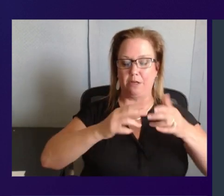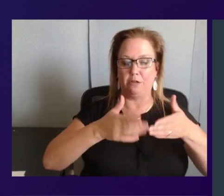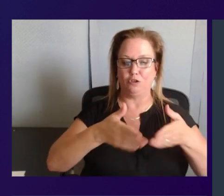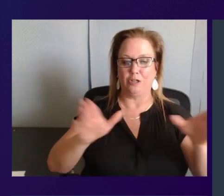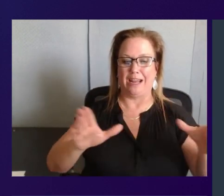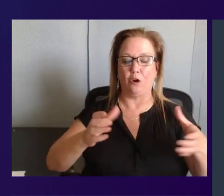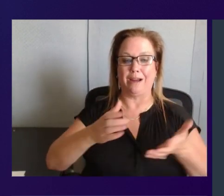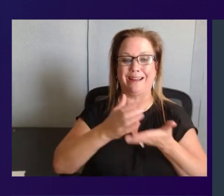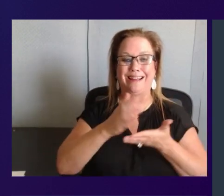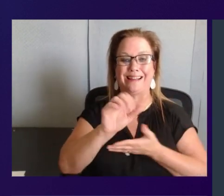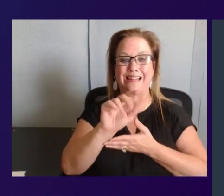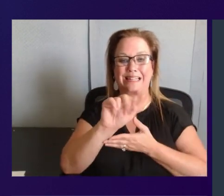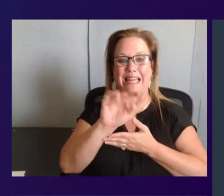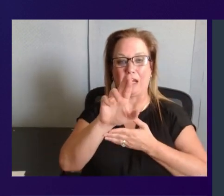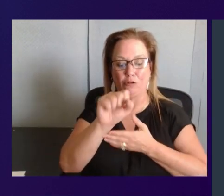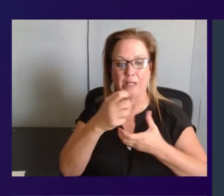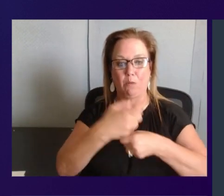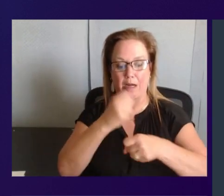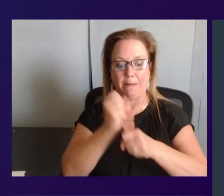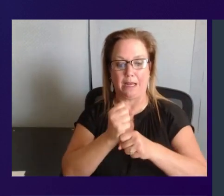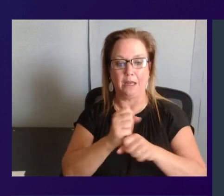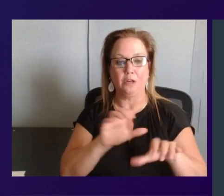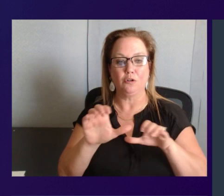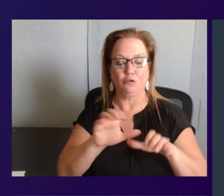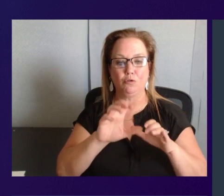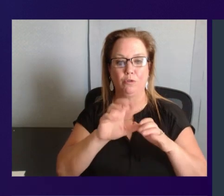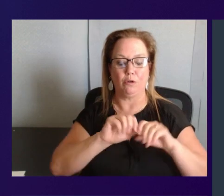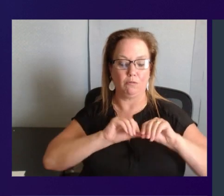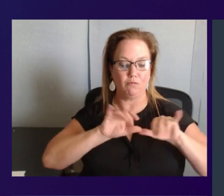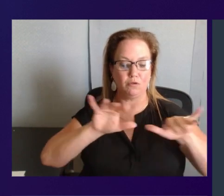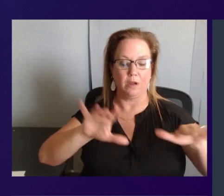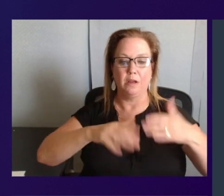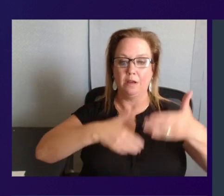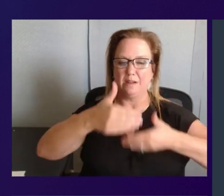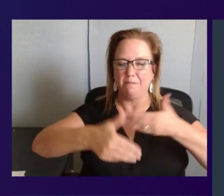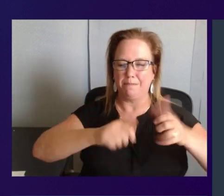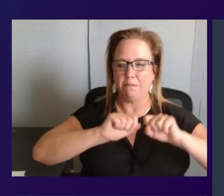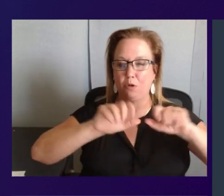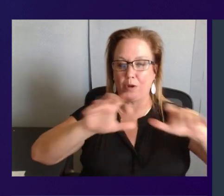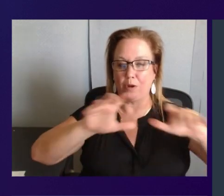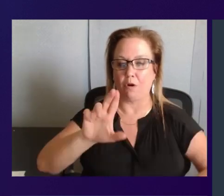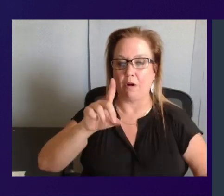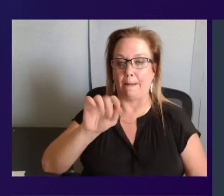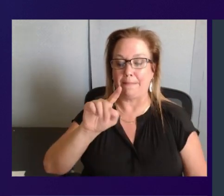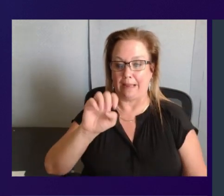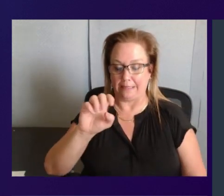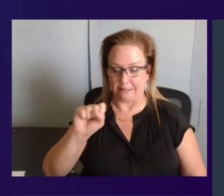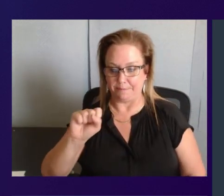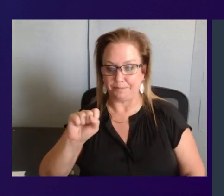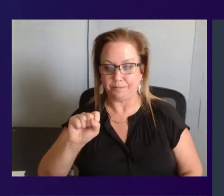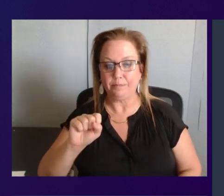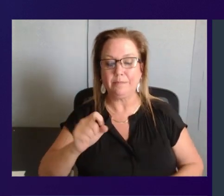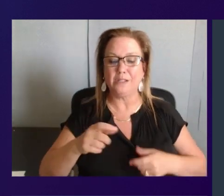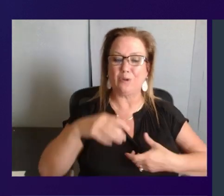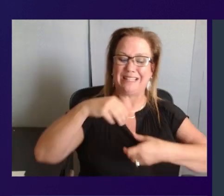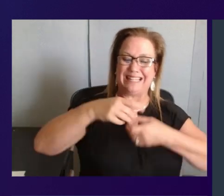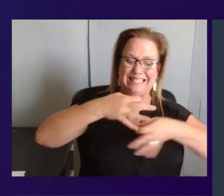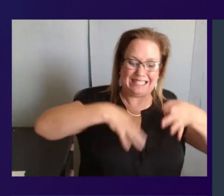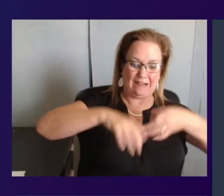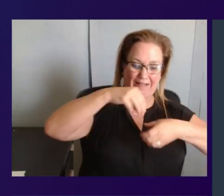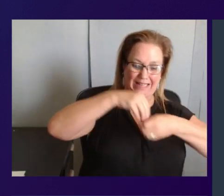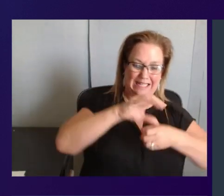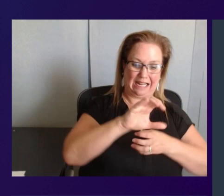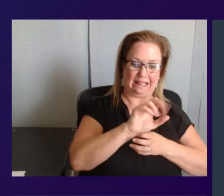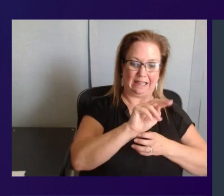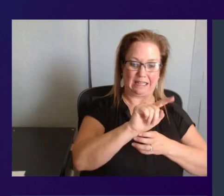containers they wanted to begin with to be able to do their rolling deployments or updates. Rather than storing the data and configuration inside the containers, they moved